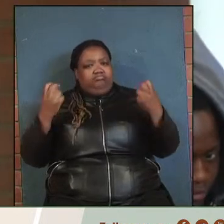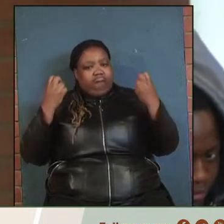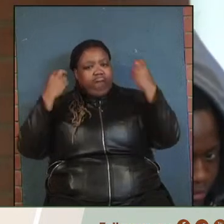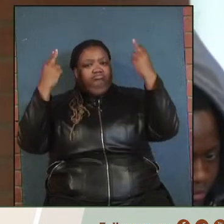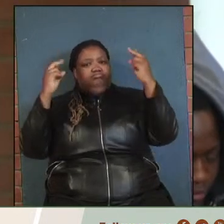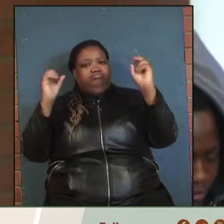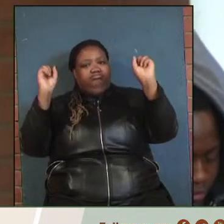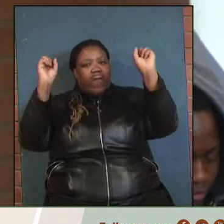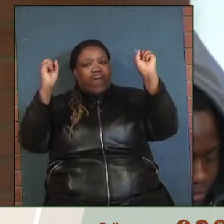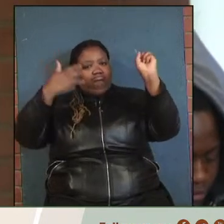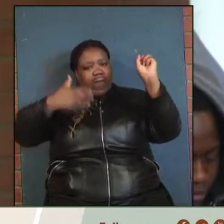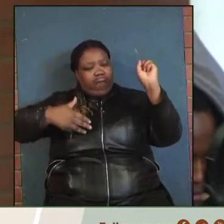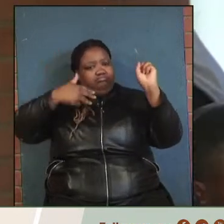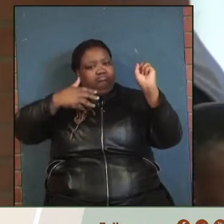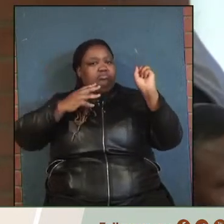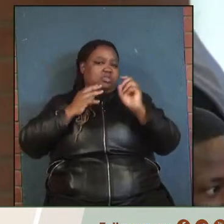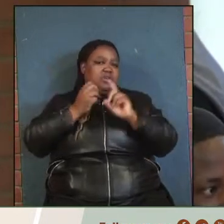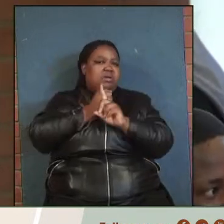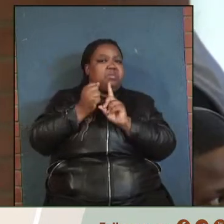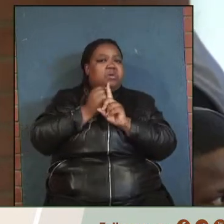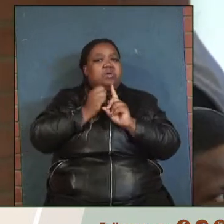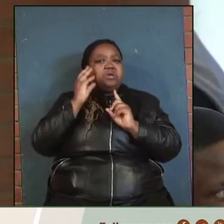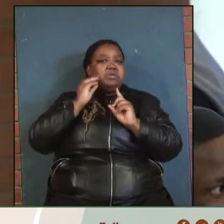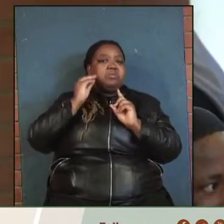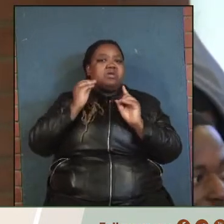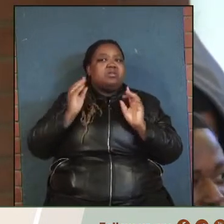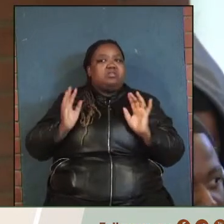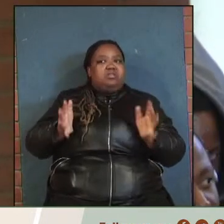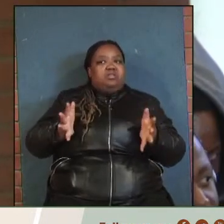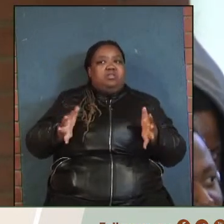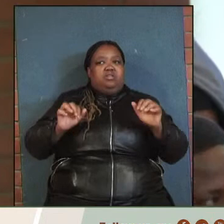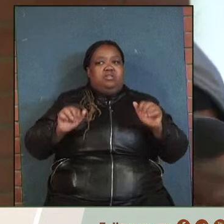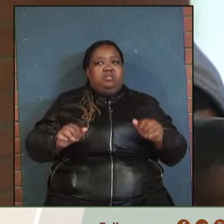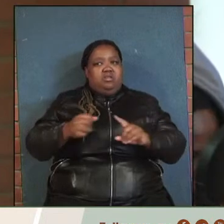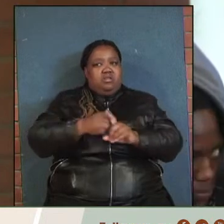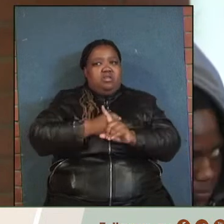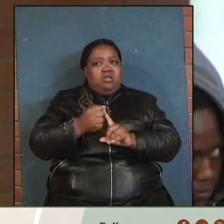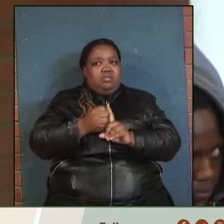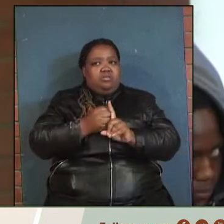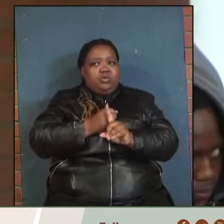and actually standing up to what type of abuse you're going through.